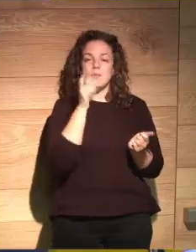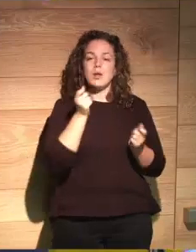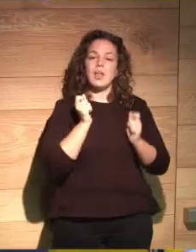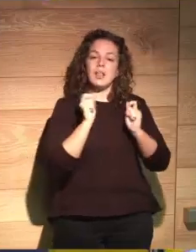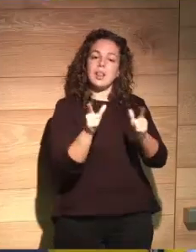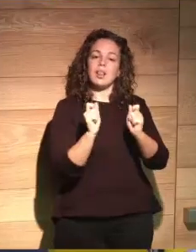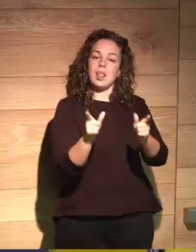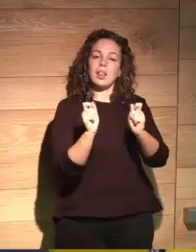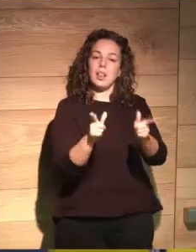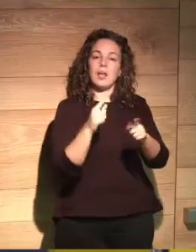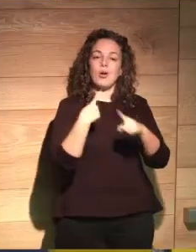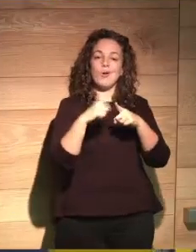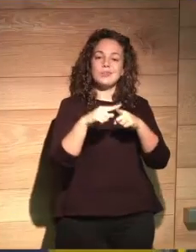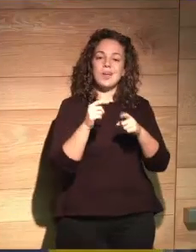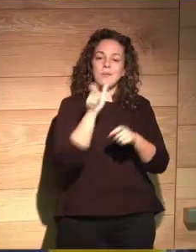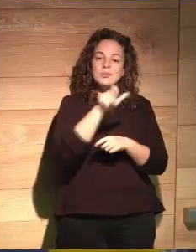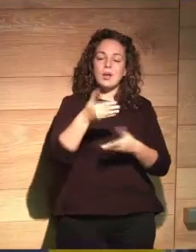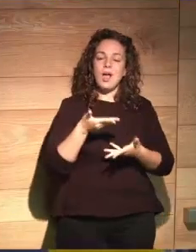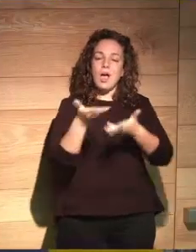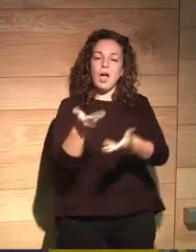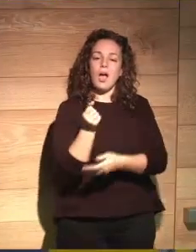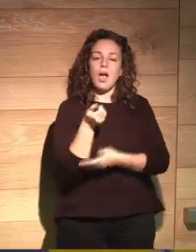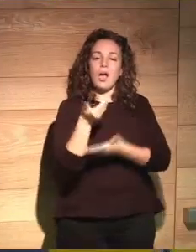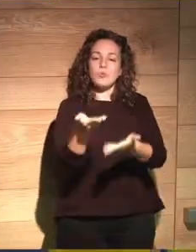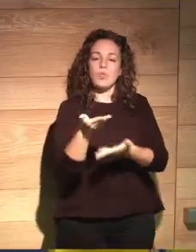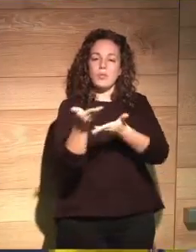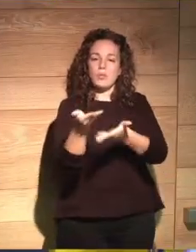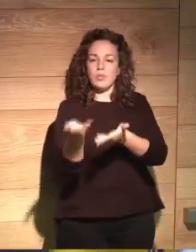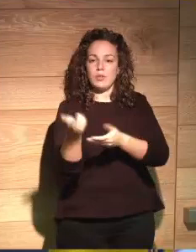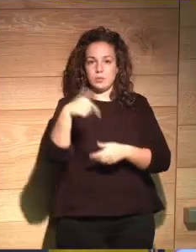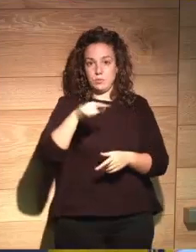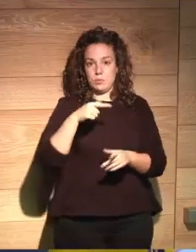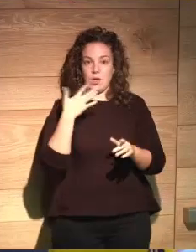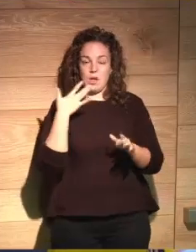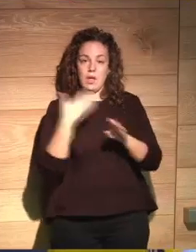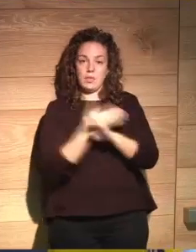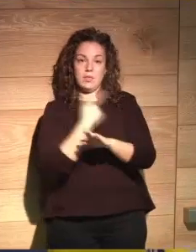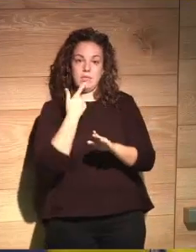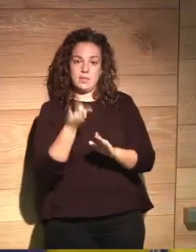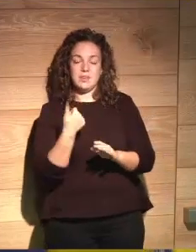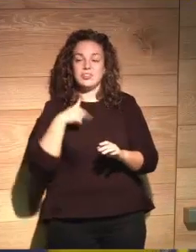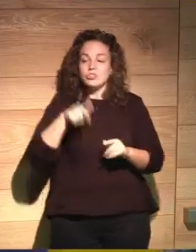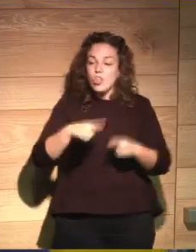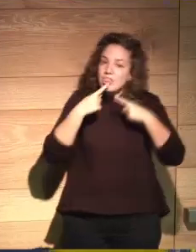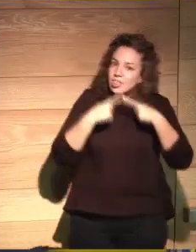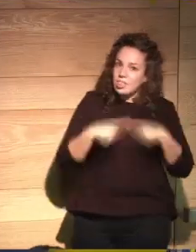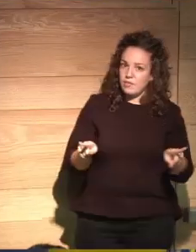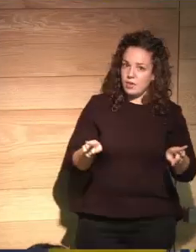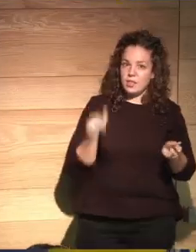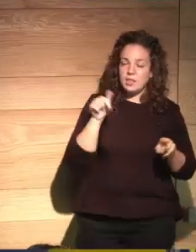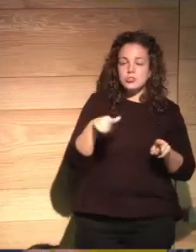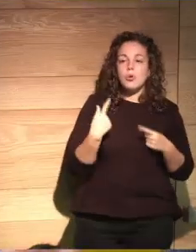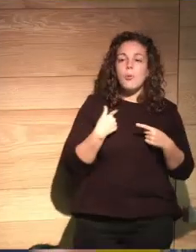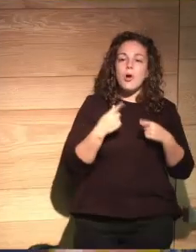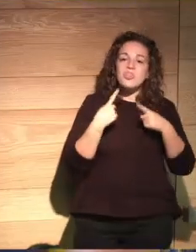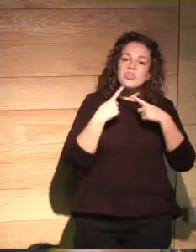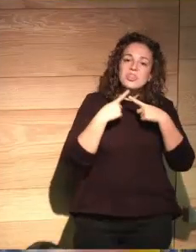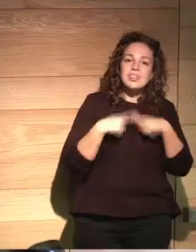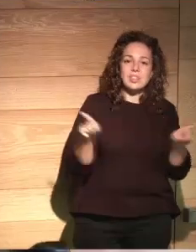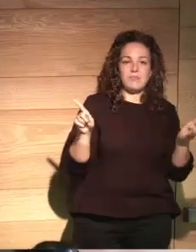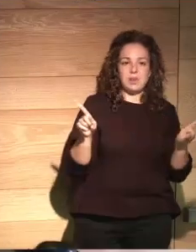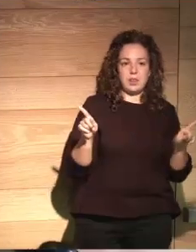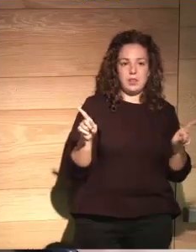that wants to have some advantages. So it's not based on generosity, helping people just by the pleasure of helping